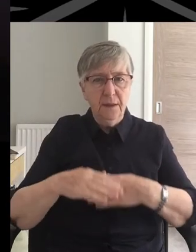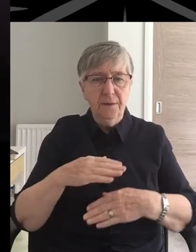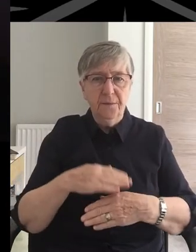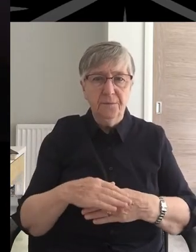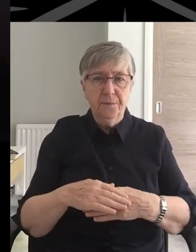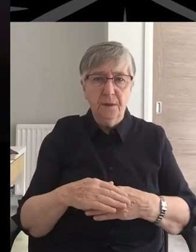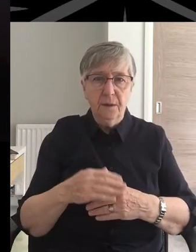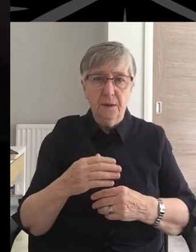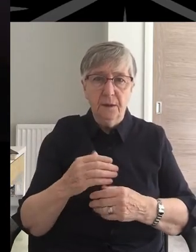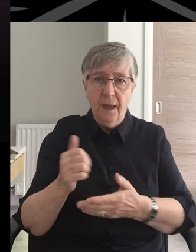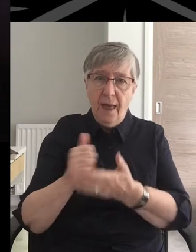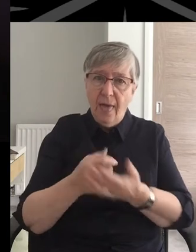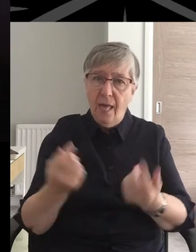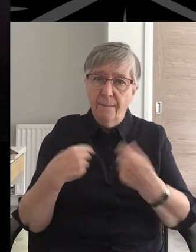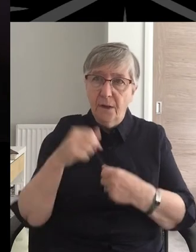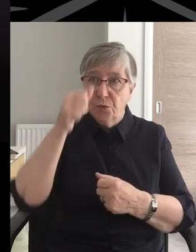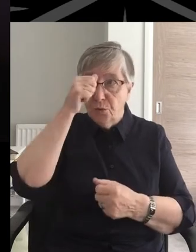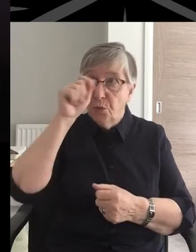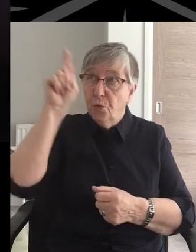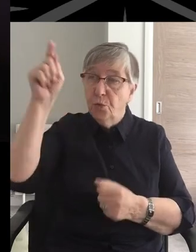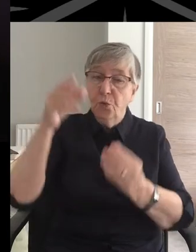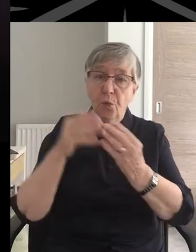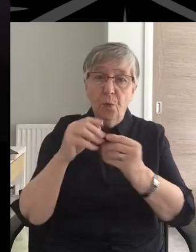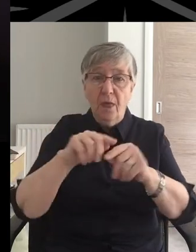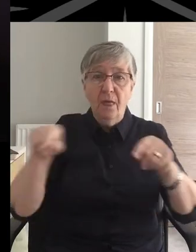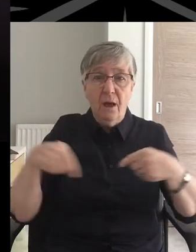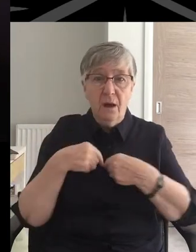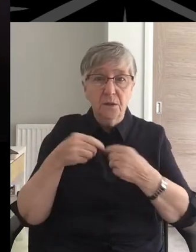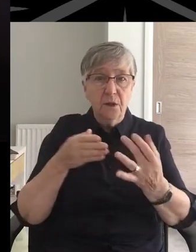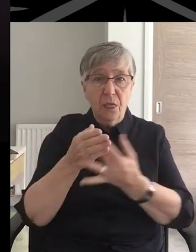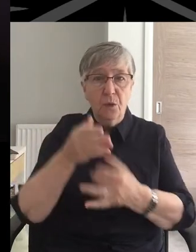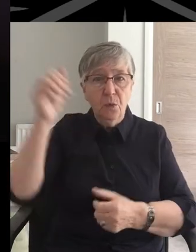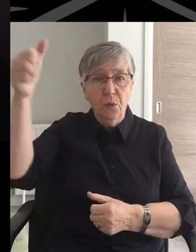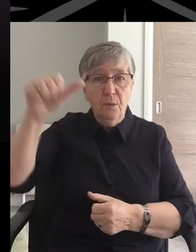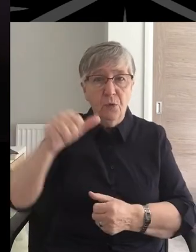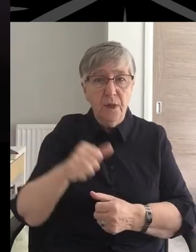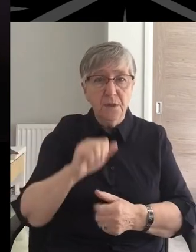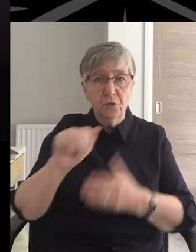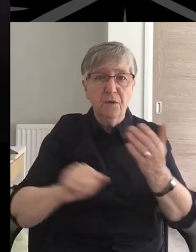And may we know you with us through the presence of your Holy Spirit,